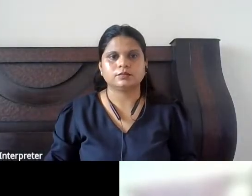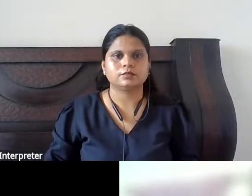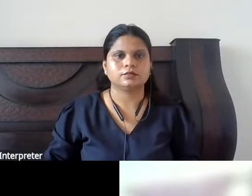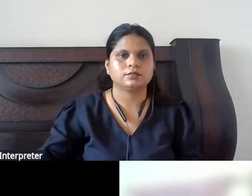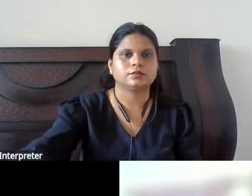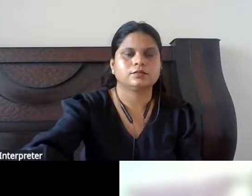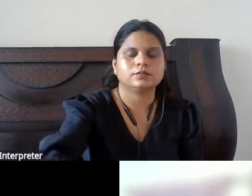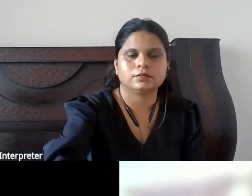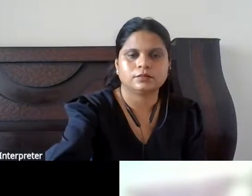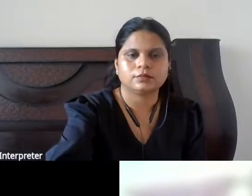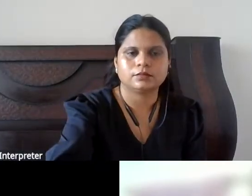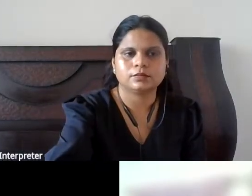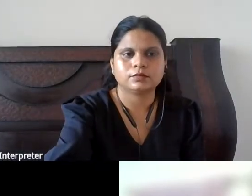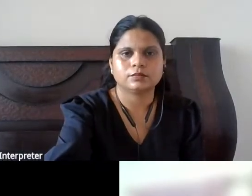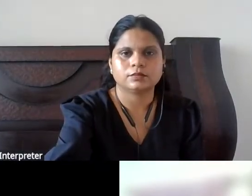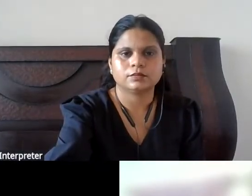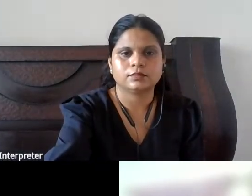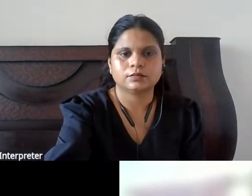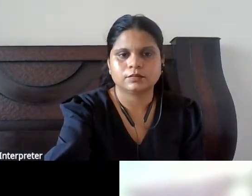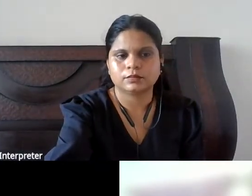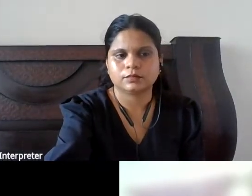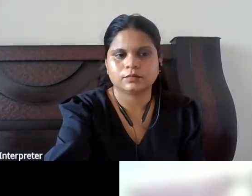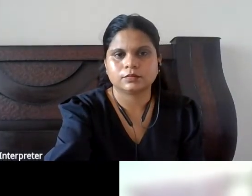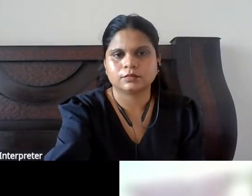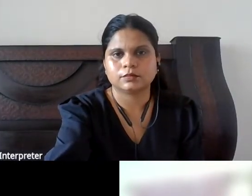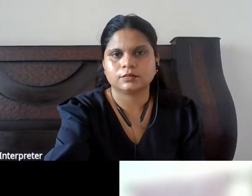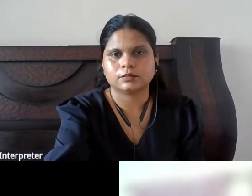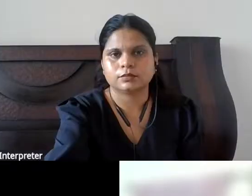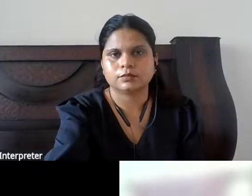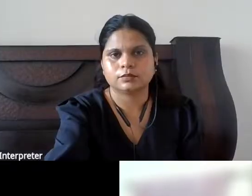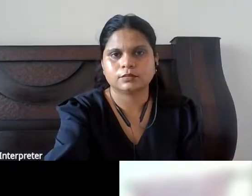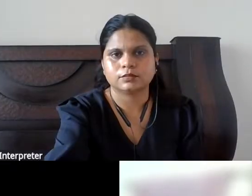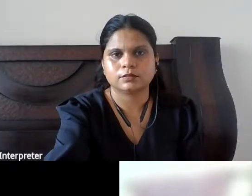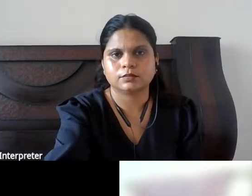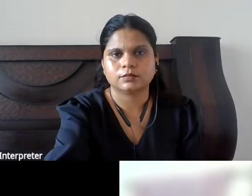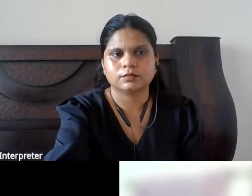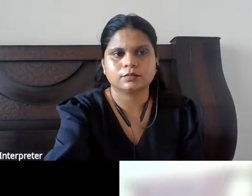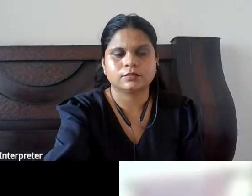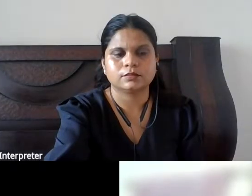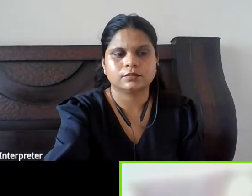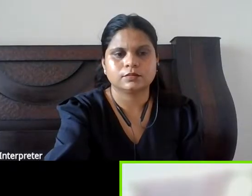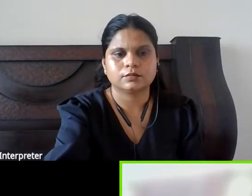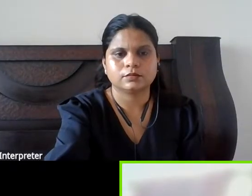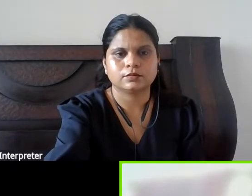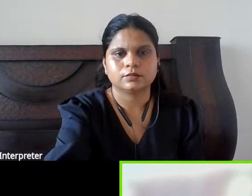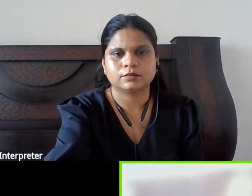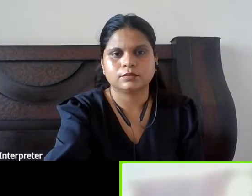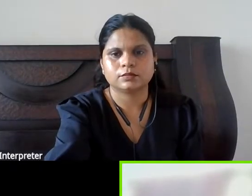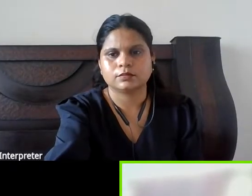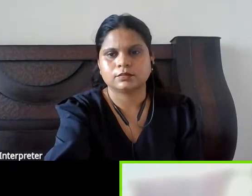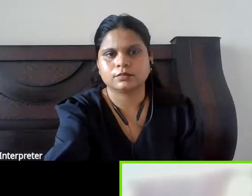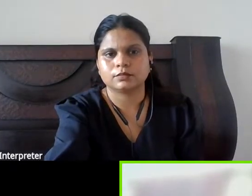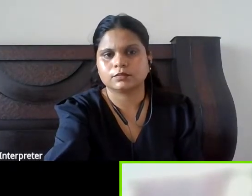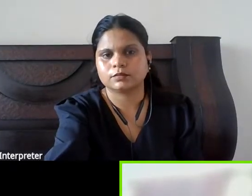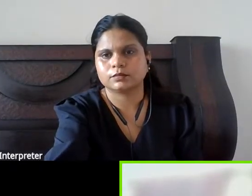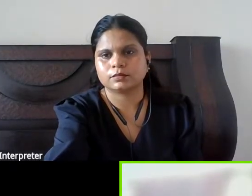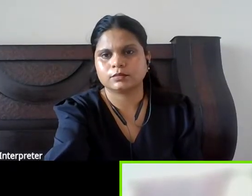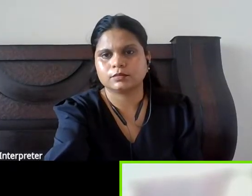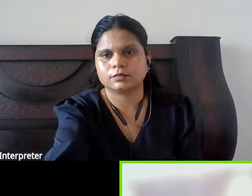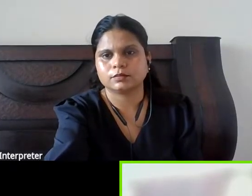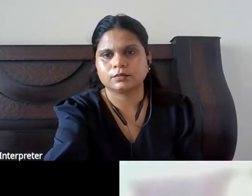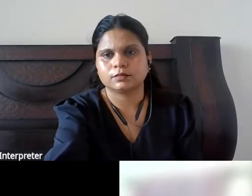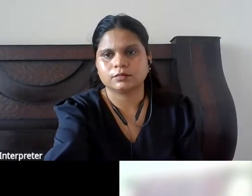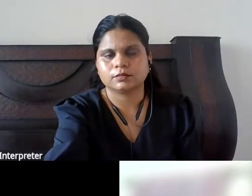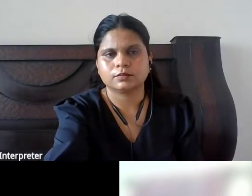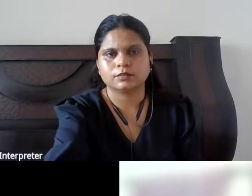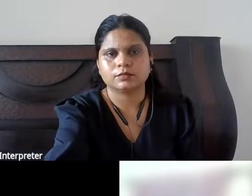heard the question. If Rama ma'am is there, maybe she can also comment because she has been the part of two census. Whether there was any instance wherein such